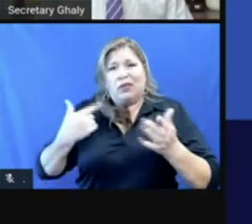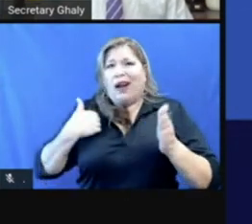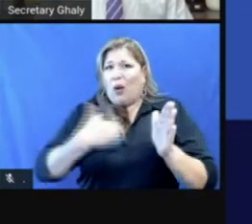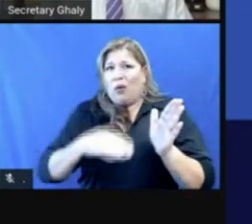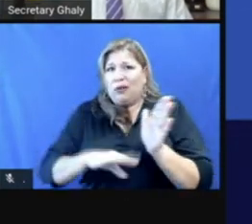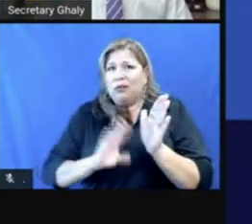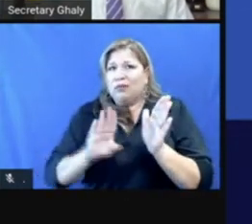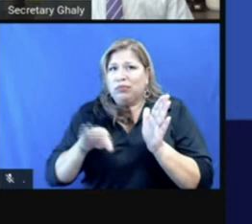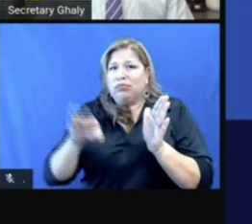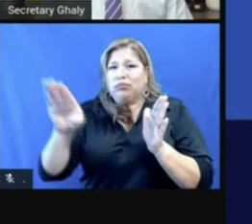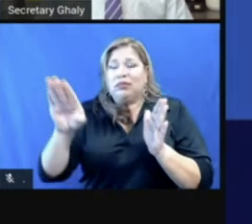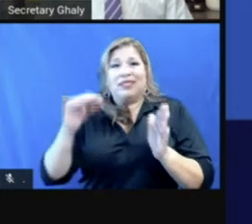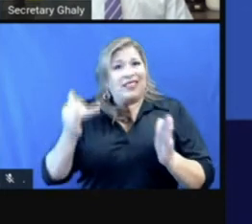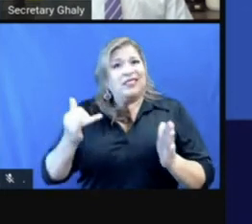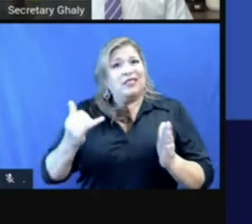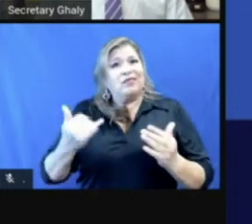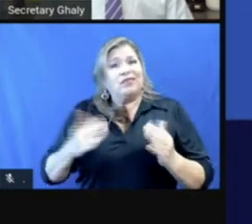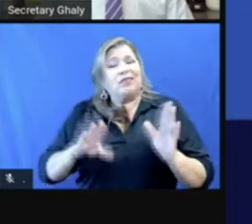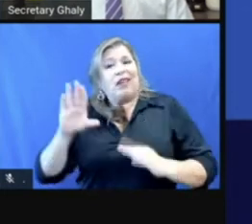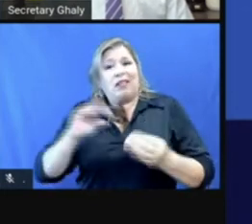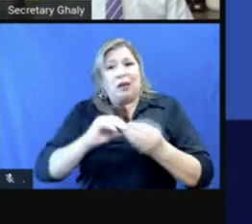our highest number to date.